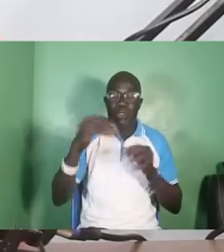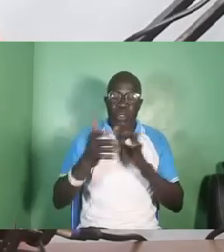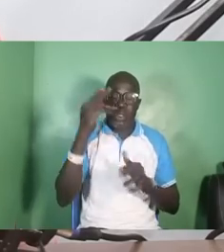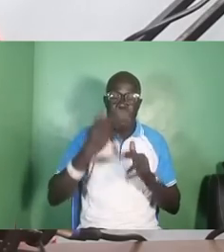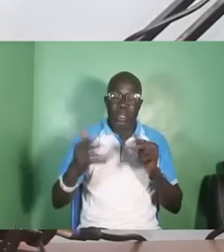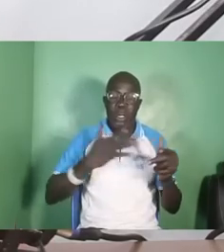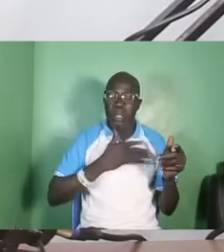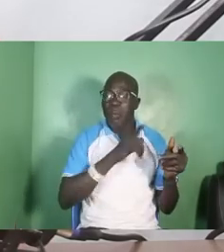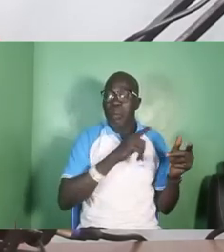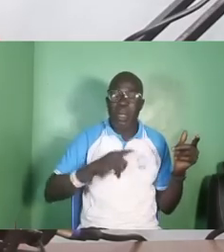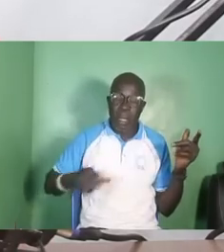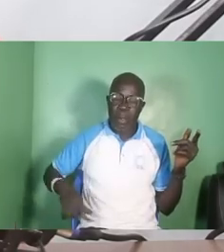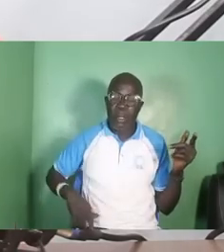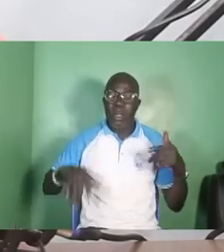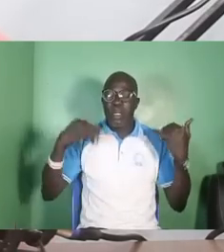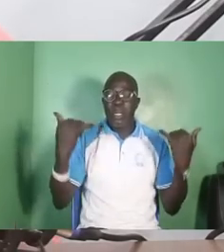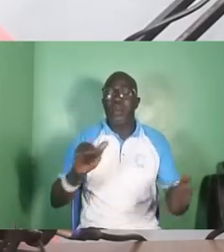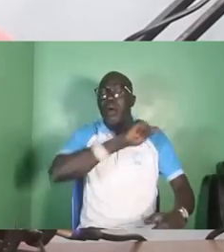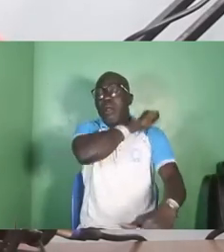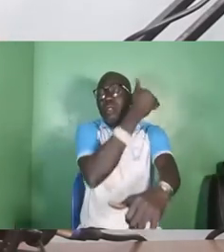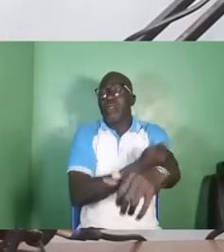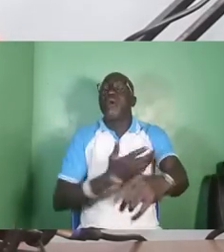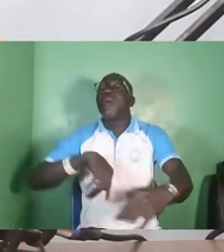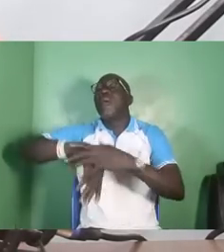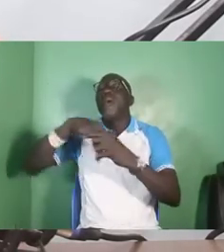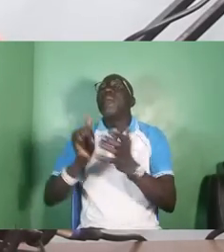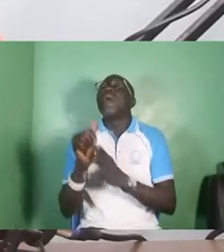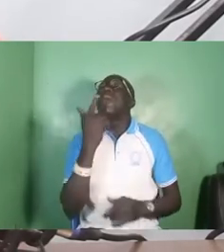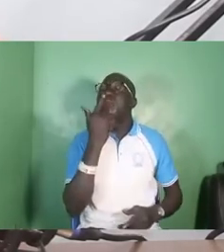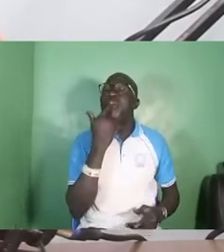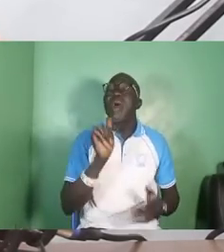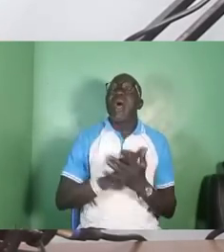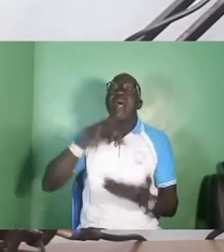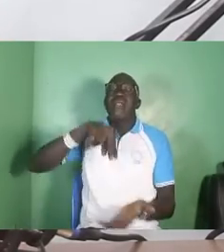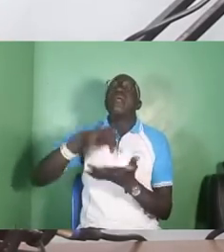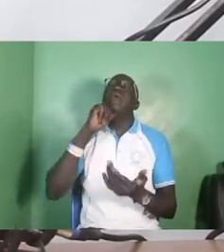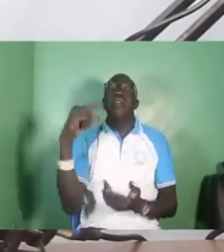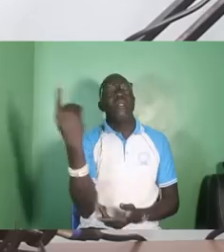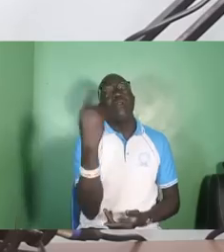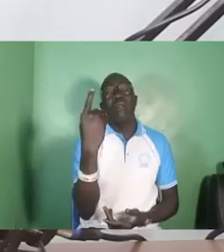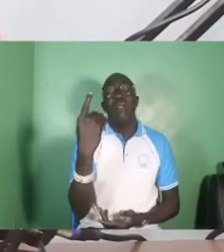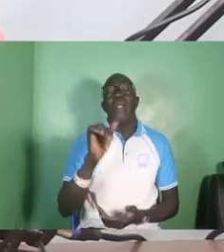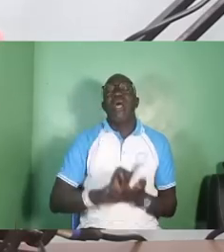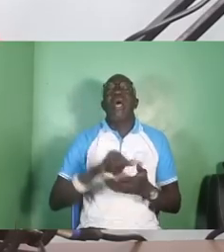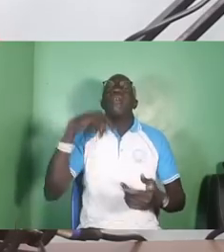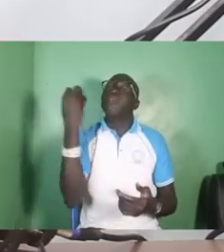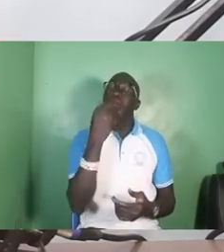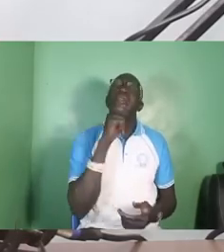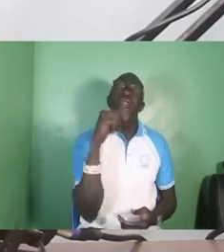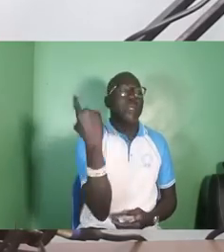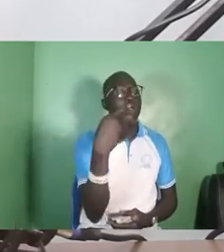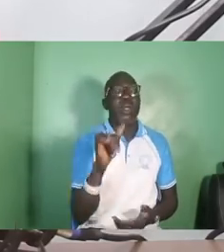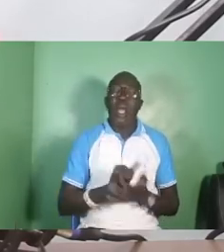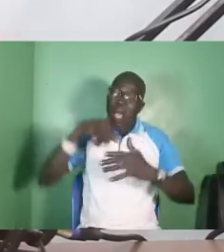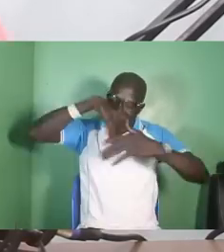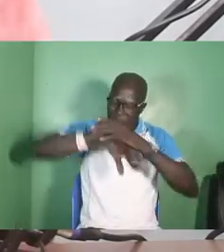power. Amen. Now I said, turn on me. Amen. What do you know that? I stand not alone. No, that that's all. I speak not alone. What one